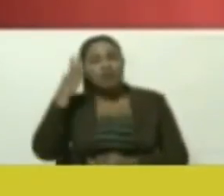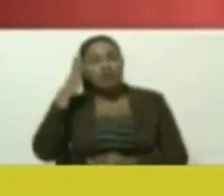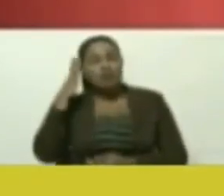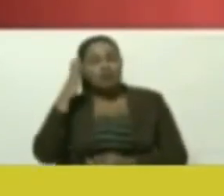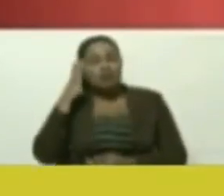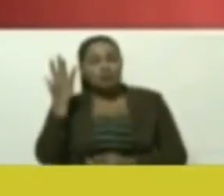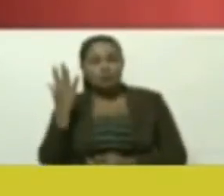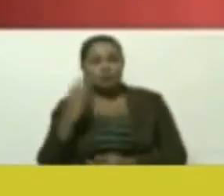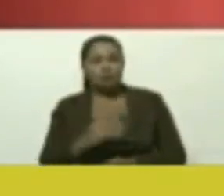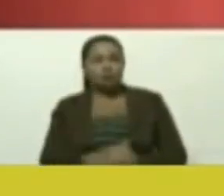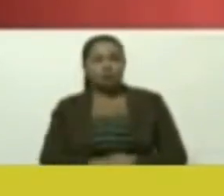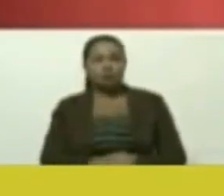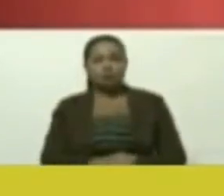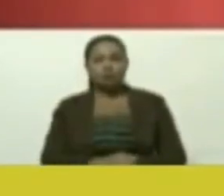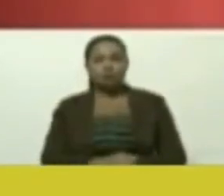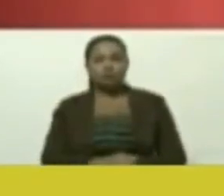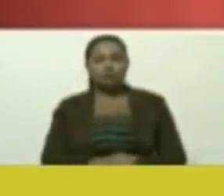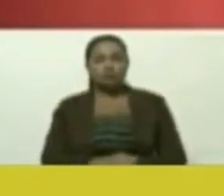And now we know